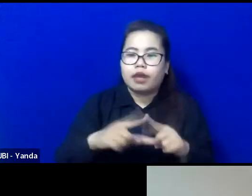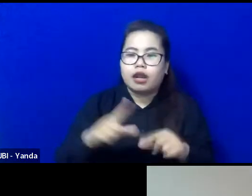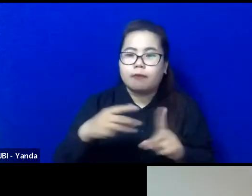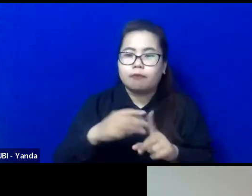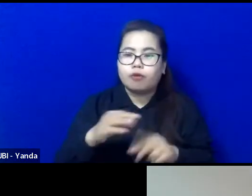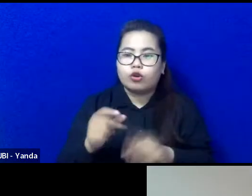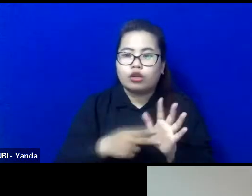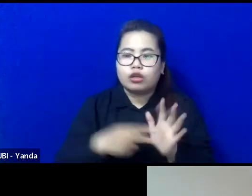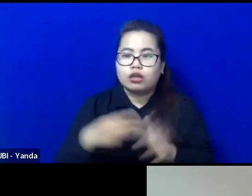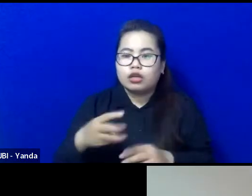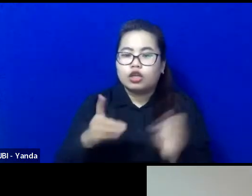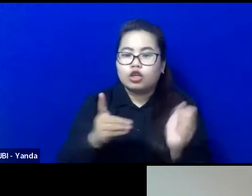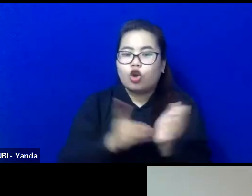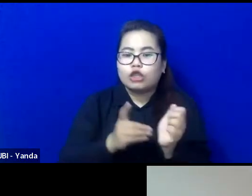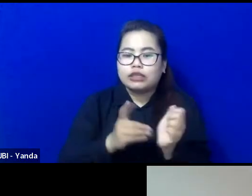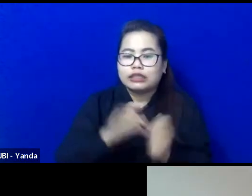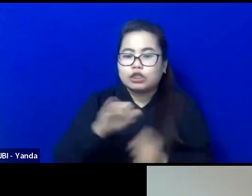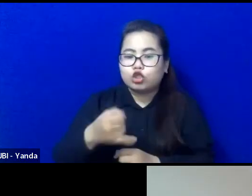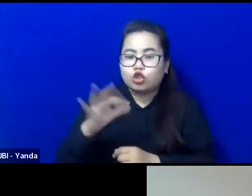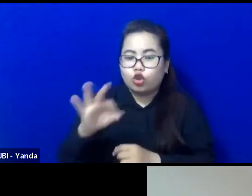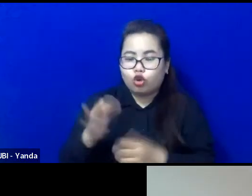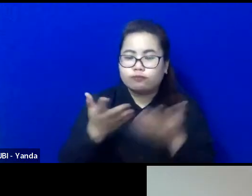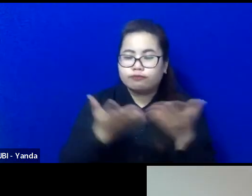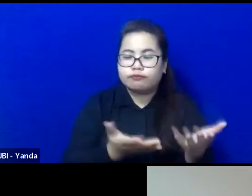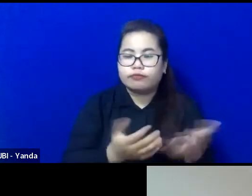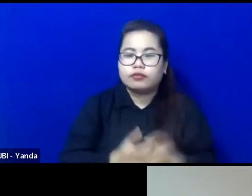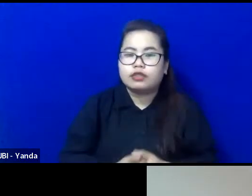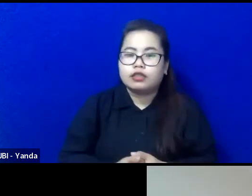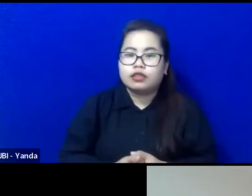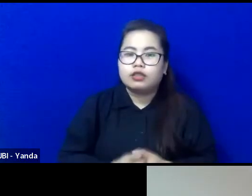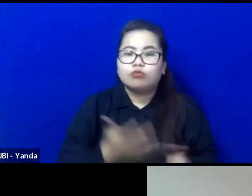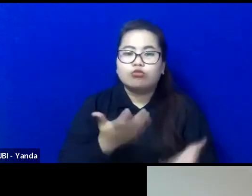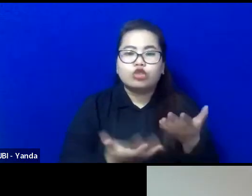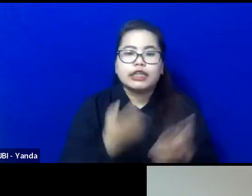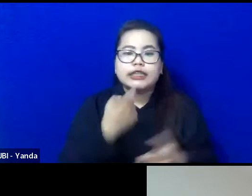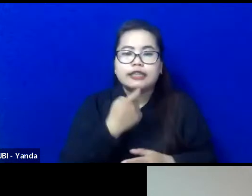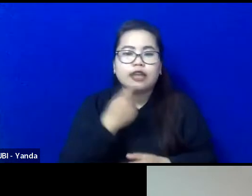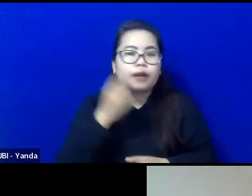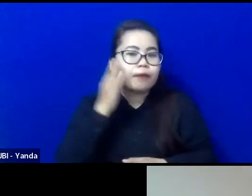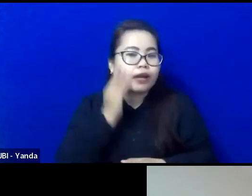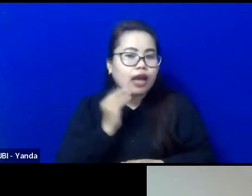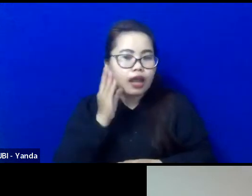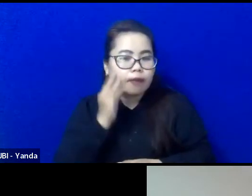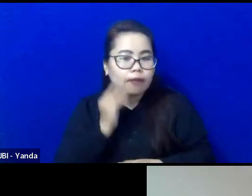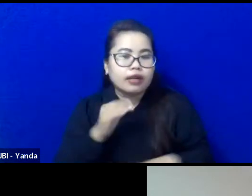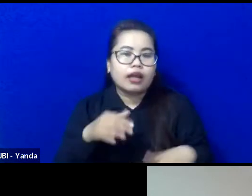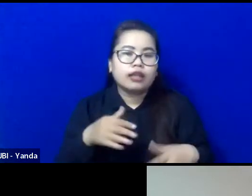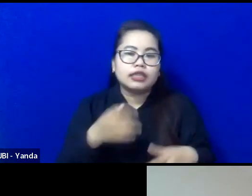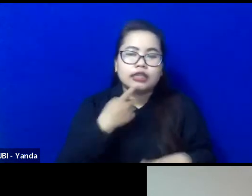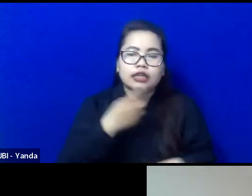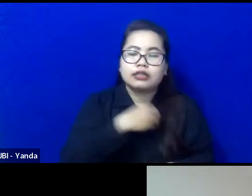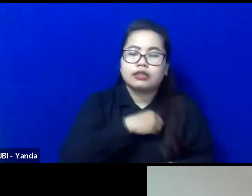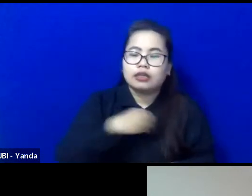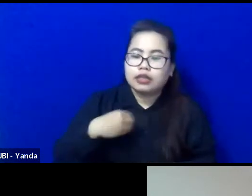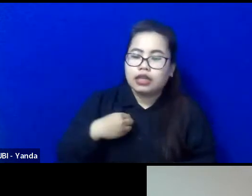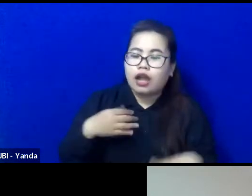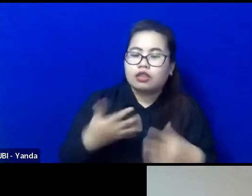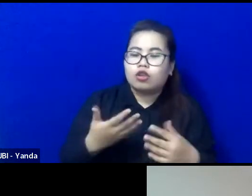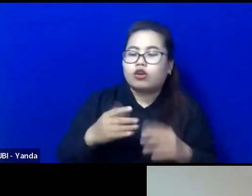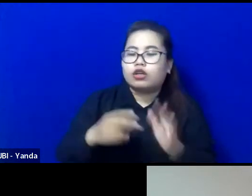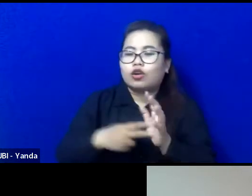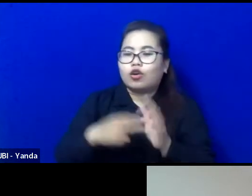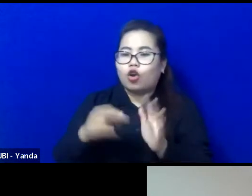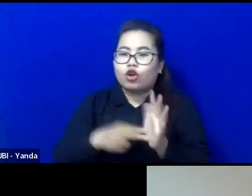dalam hal tentang pengalaman klinikal dan juga non-klinikal di